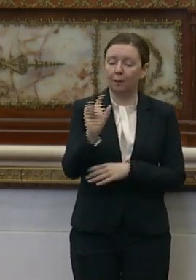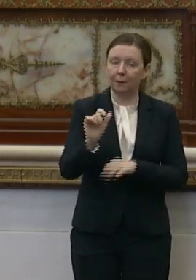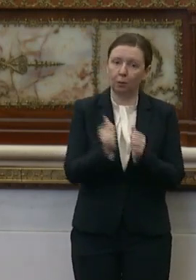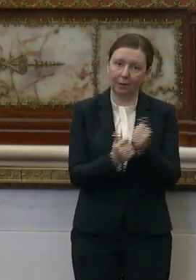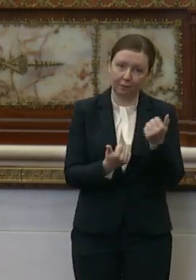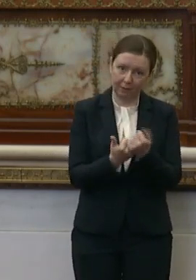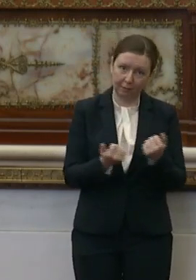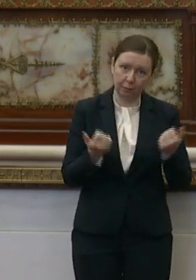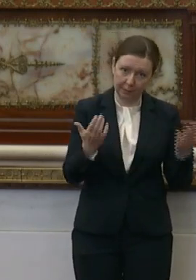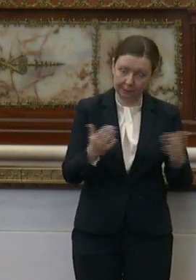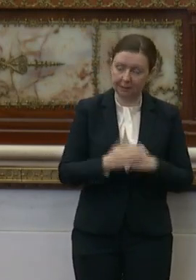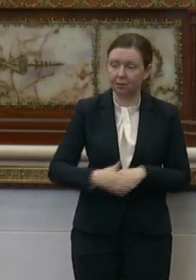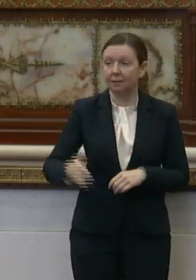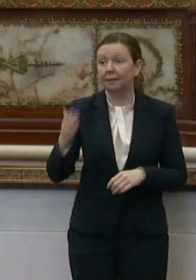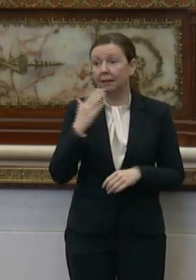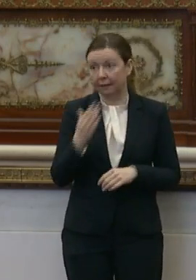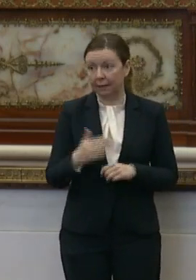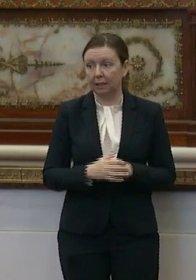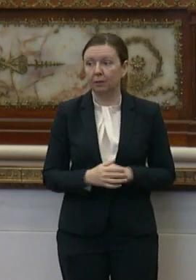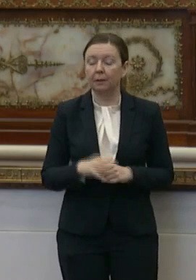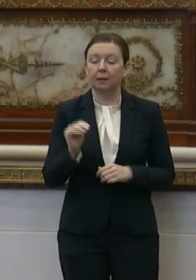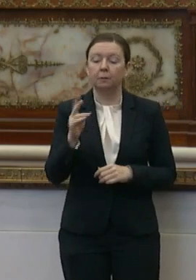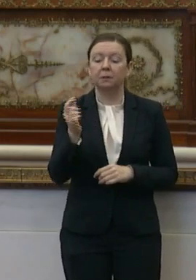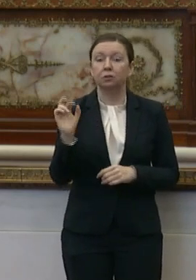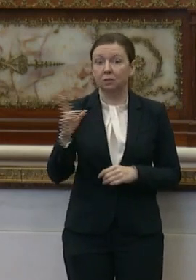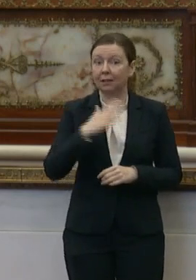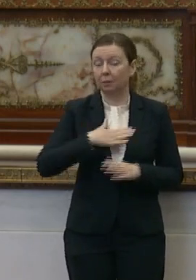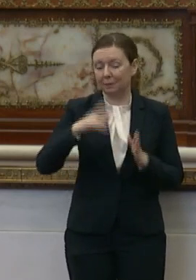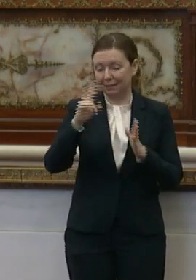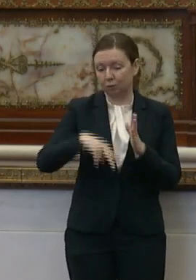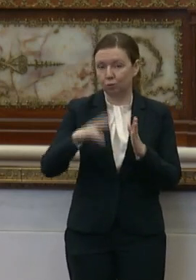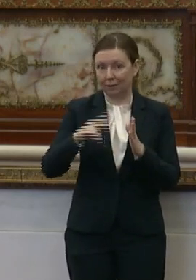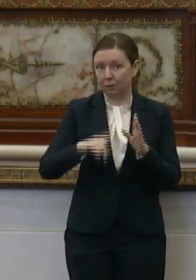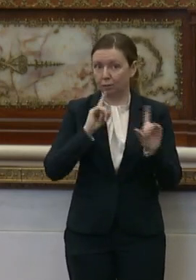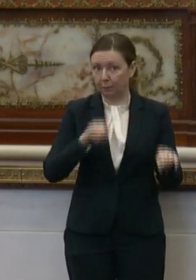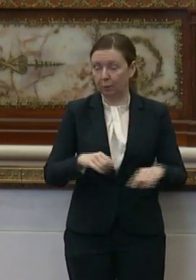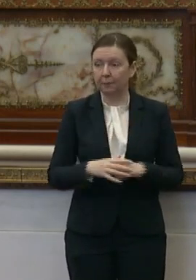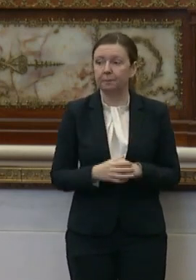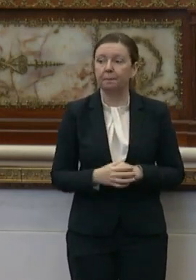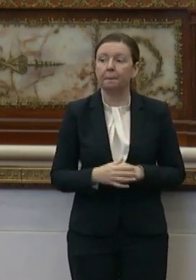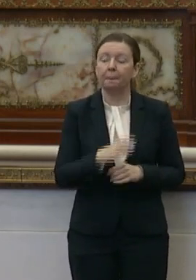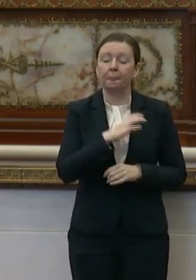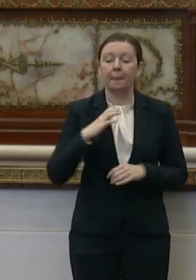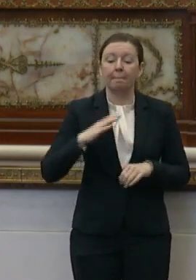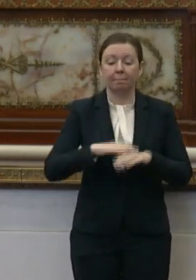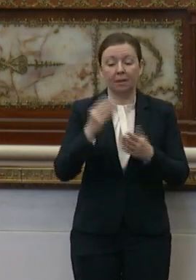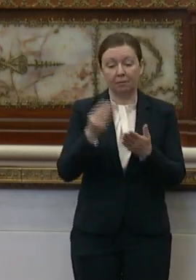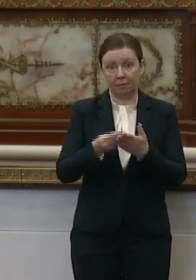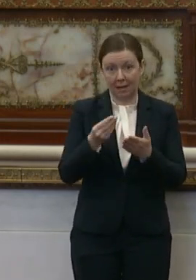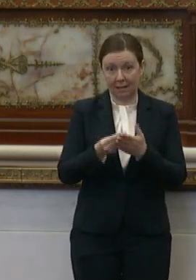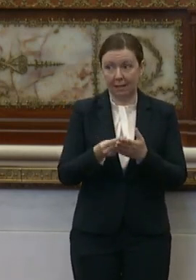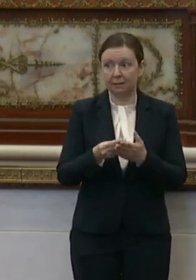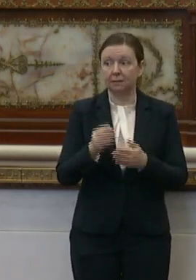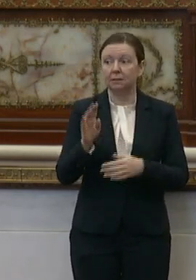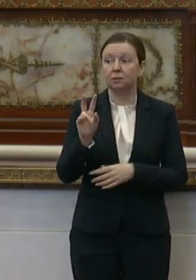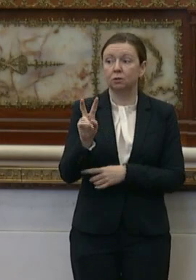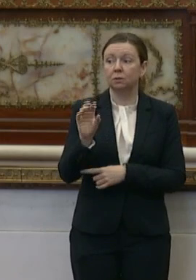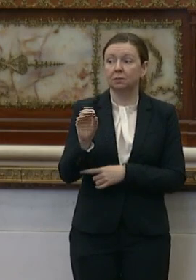recommendation. Thank you. Mr. Decker, can you please read the report? The Committee on Finance, to which is referred Bill